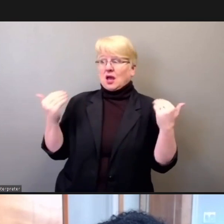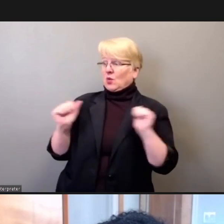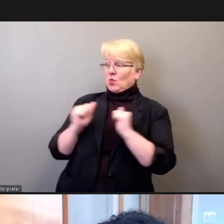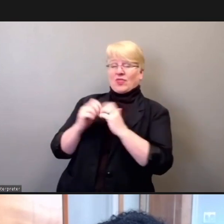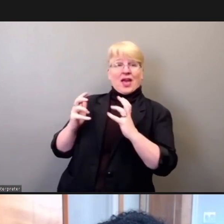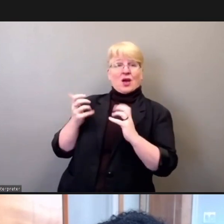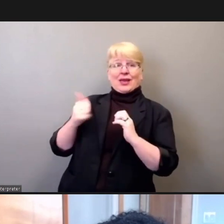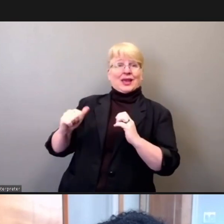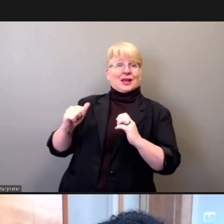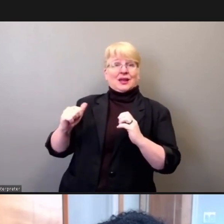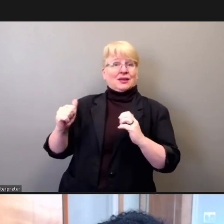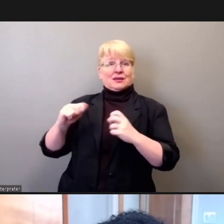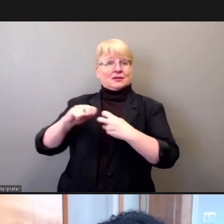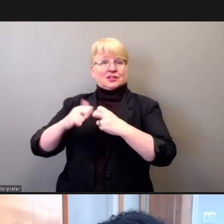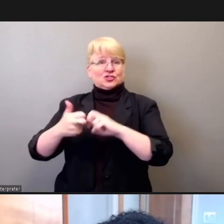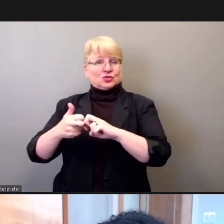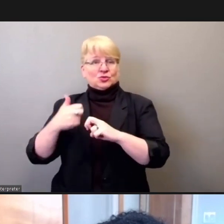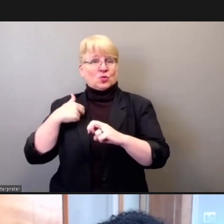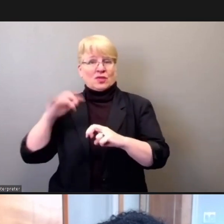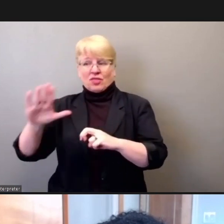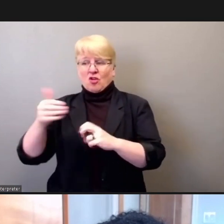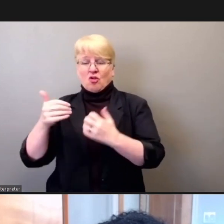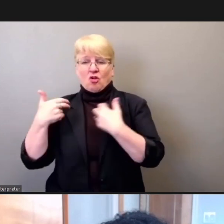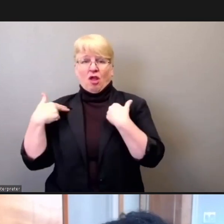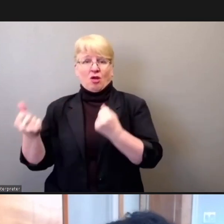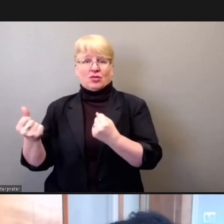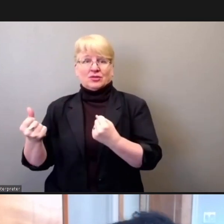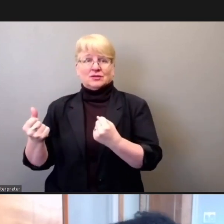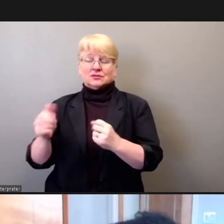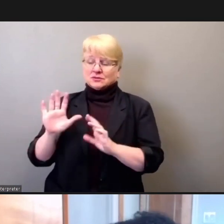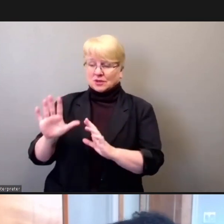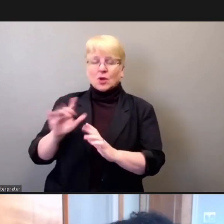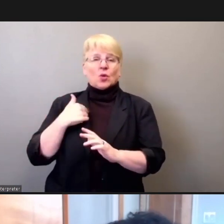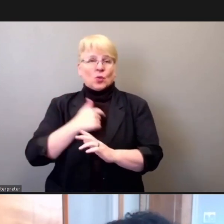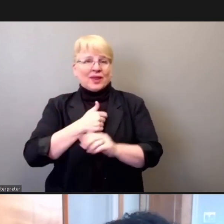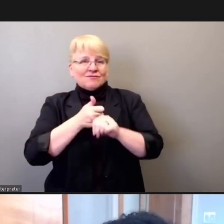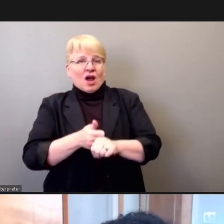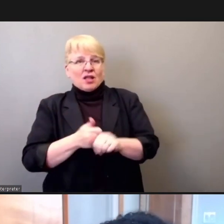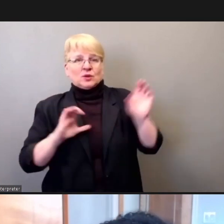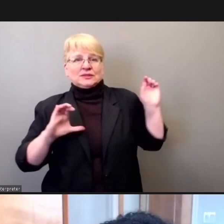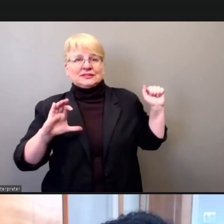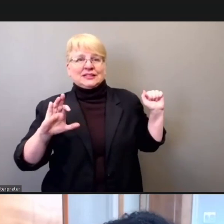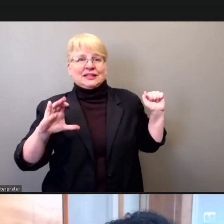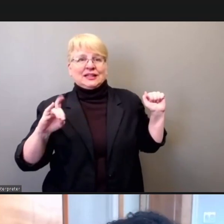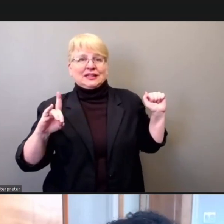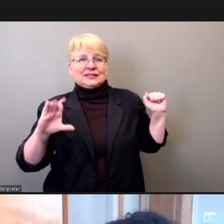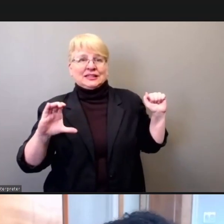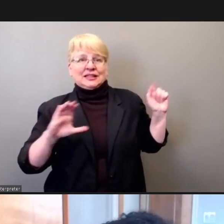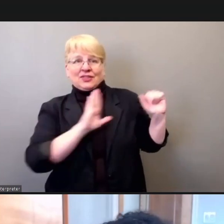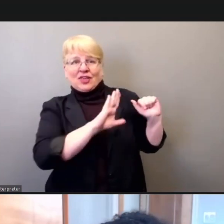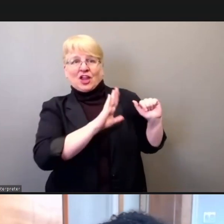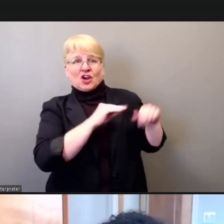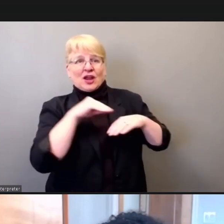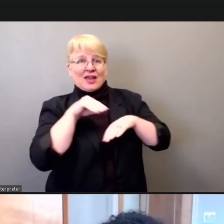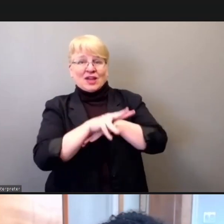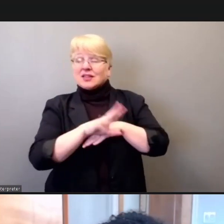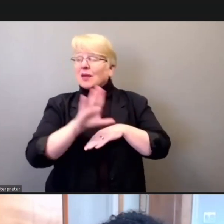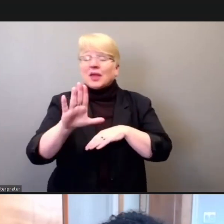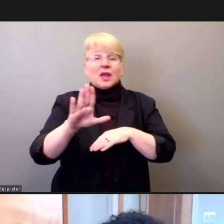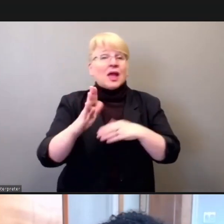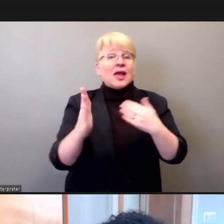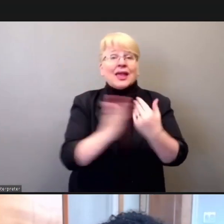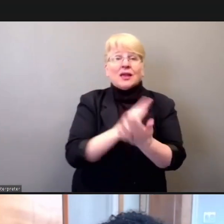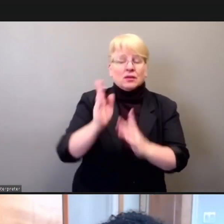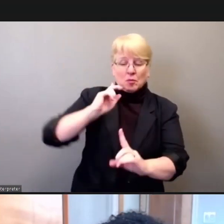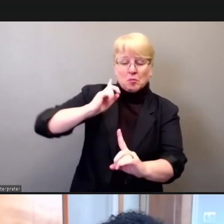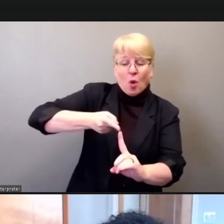CDC's. So it's again, CDC's data and advice. It's take this virus seriously, because you just